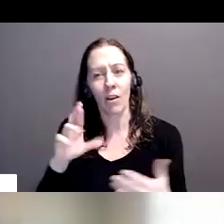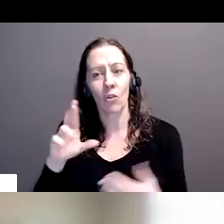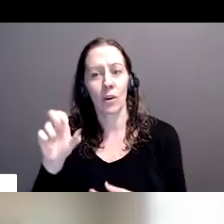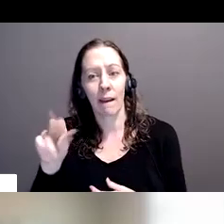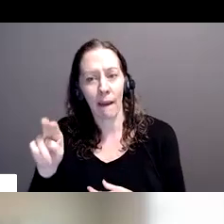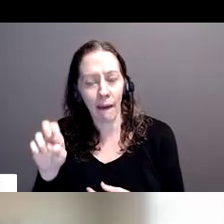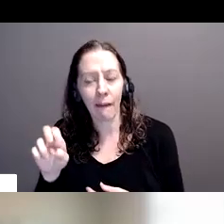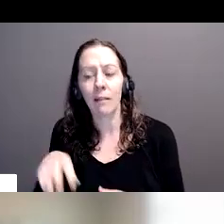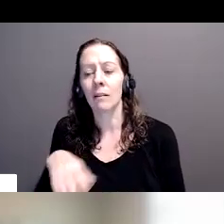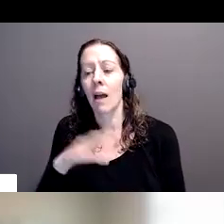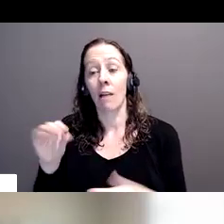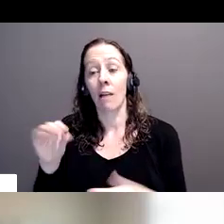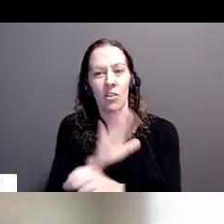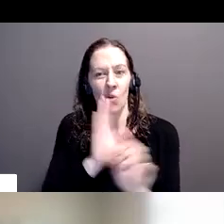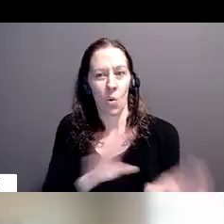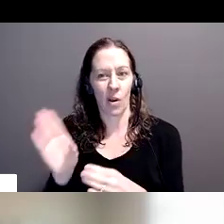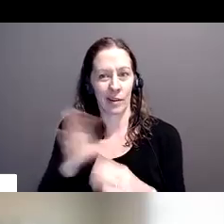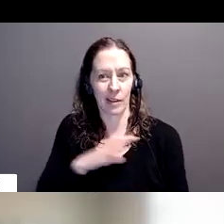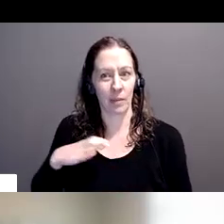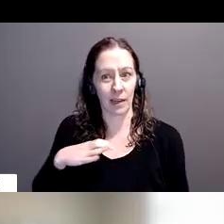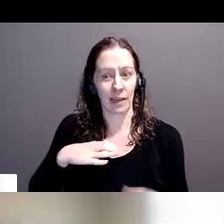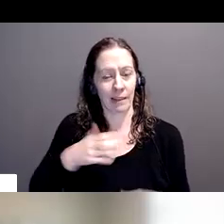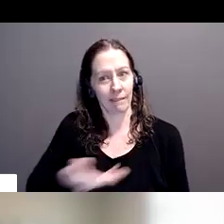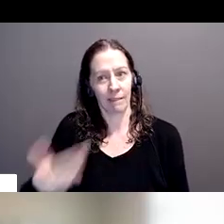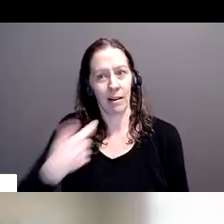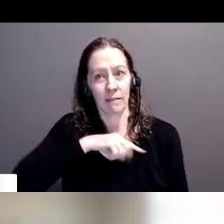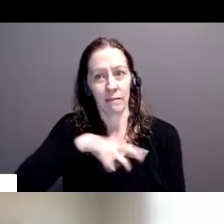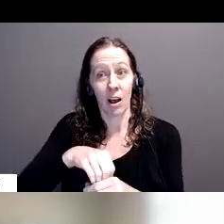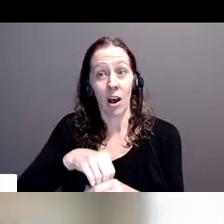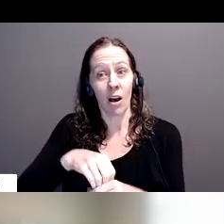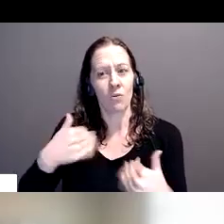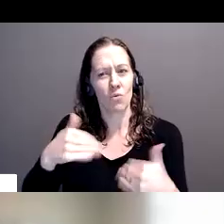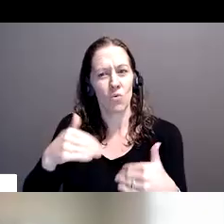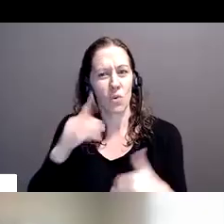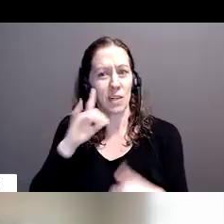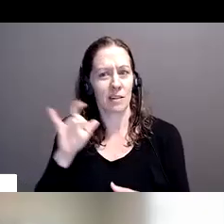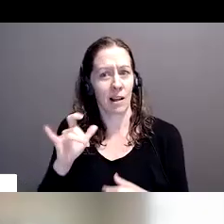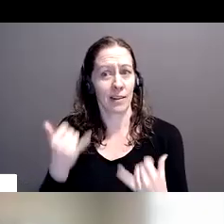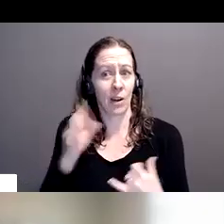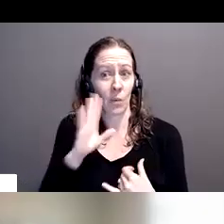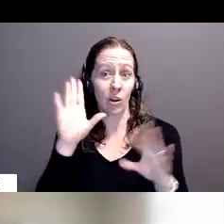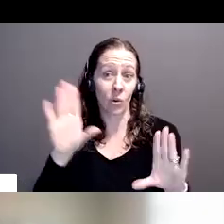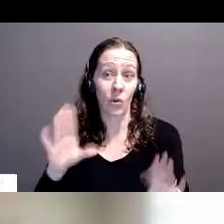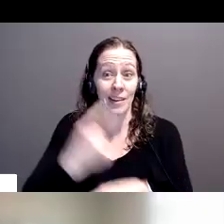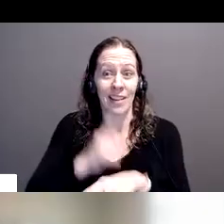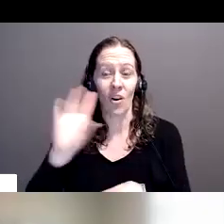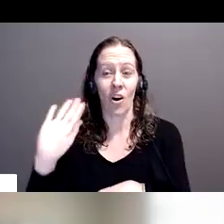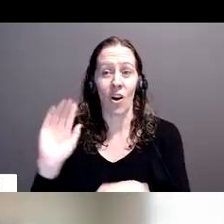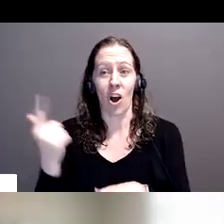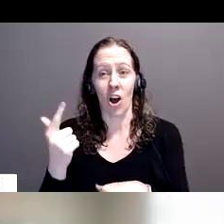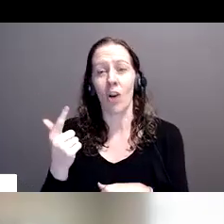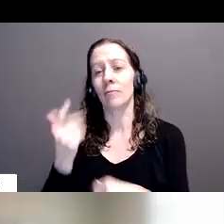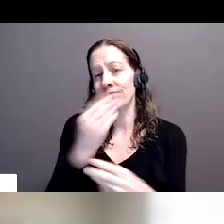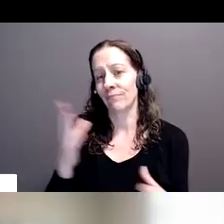for inviting us here. It sounds like it's going to be a great day for all the participants. So as mentioned, I'm Dr.